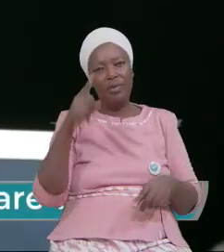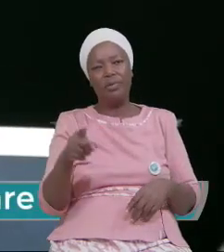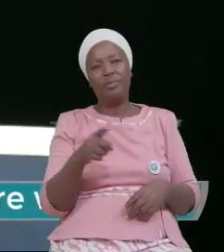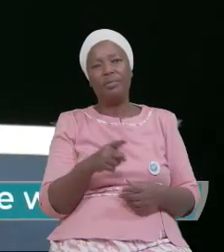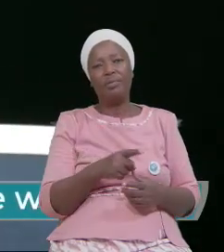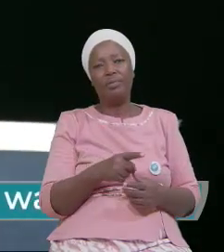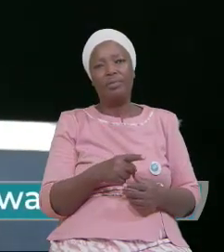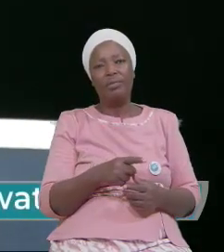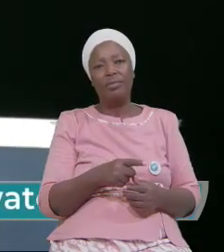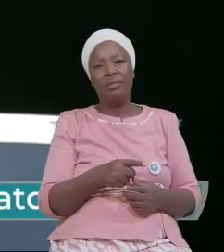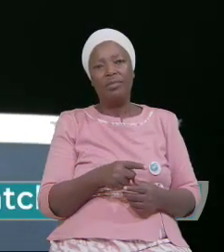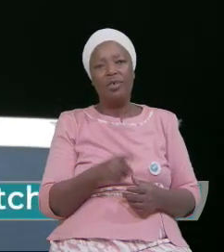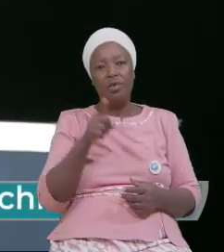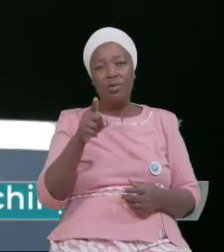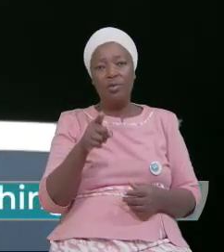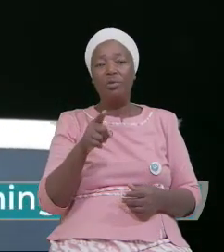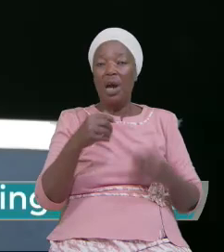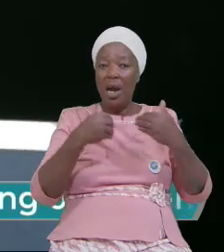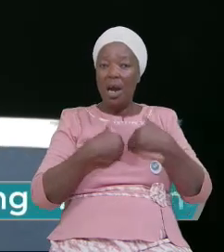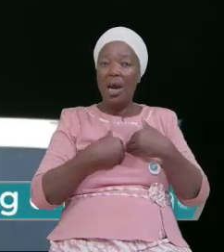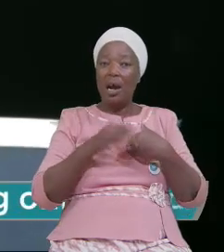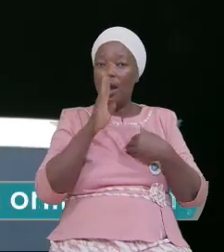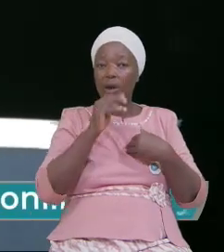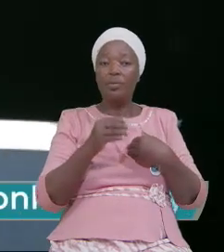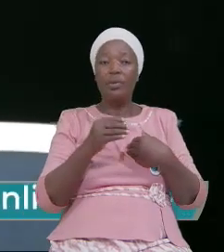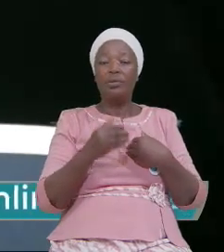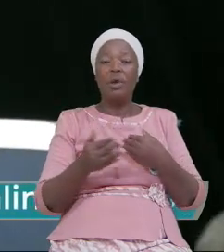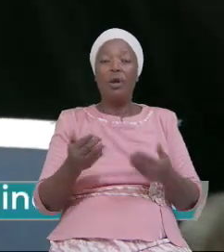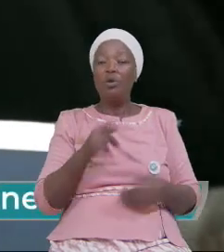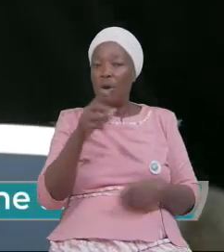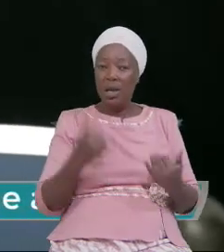You have been ushered in into the kingdom of God.